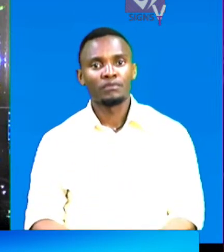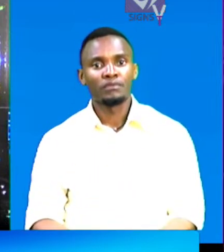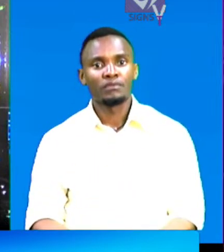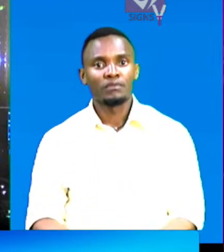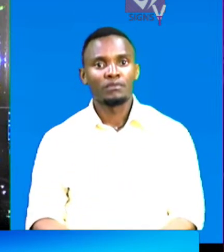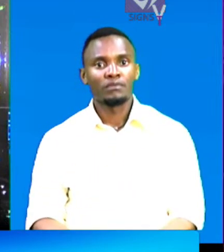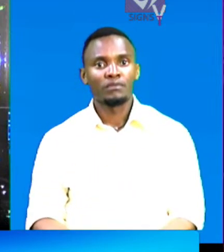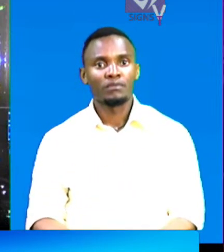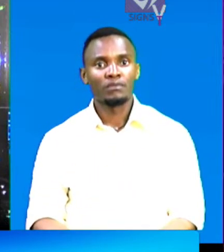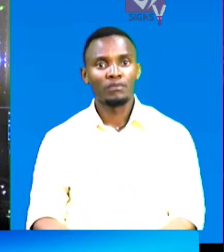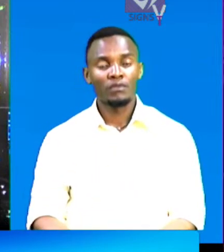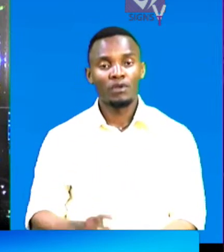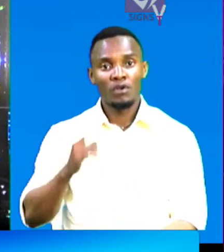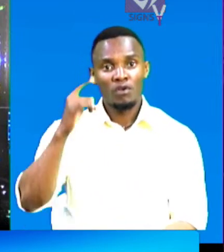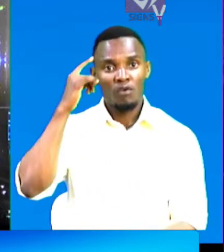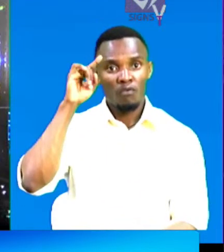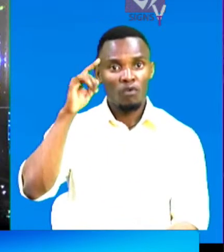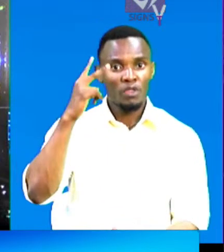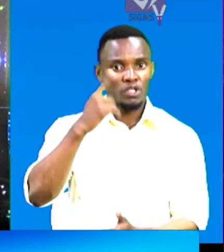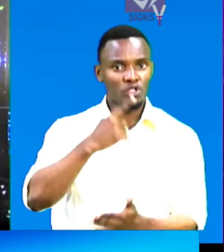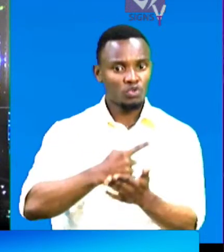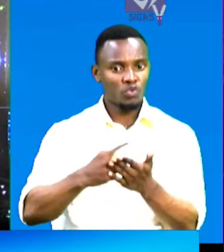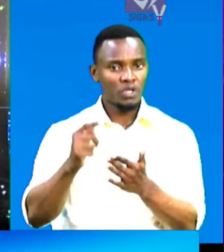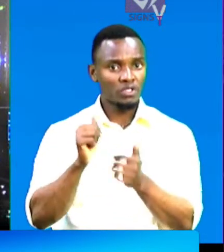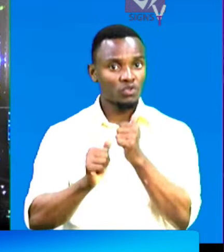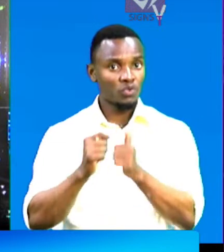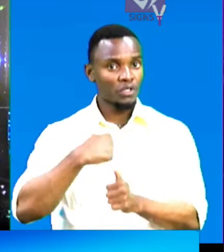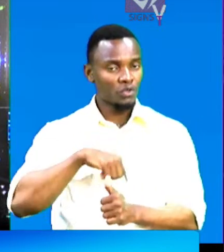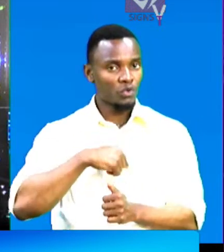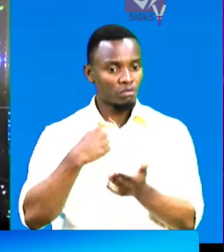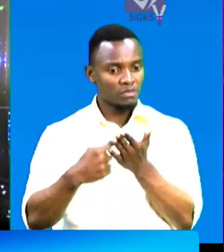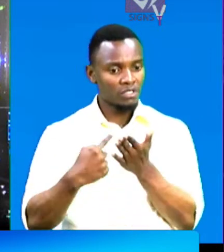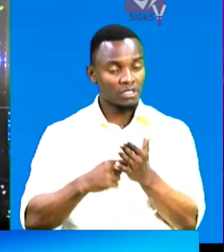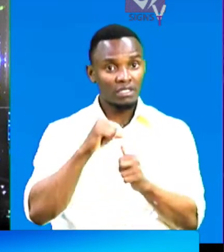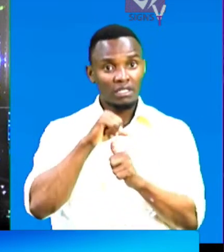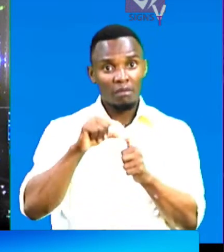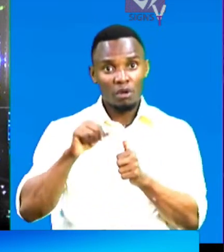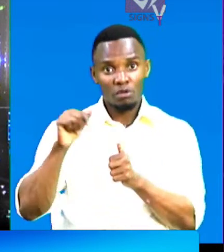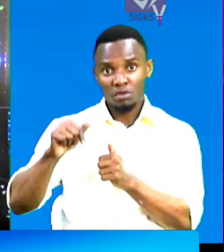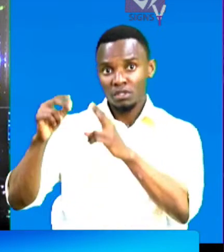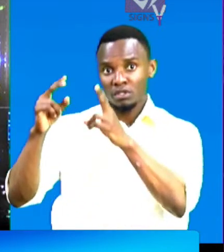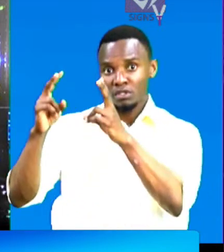For the 2 weeks that we've talked about this topic,